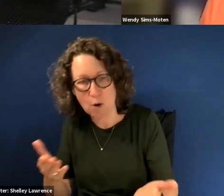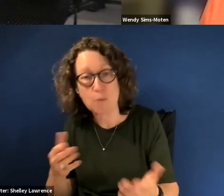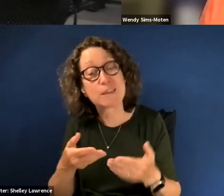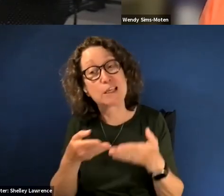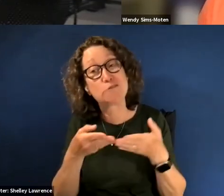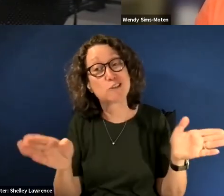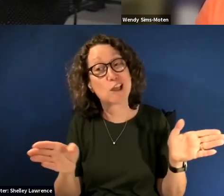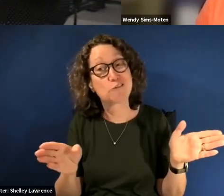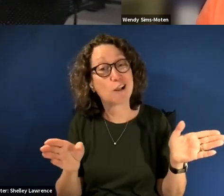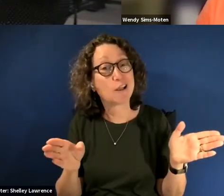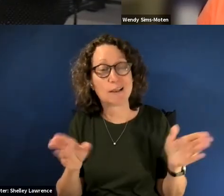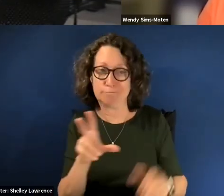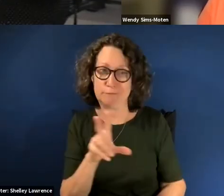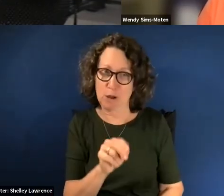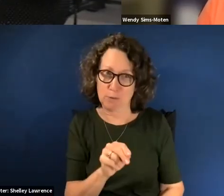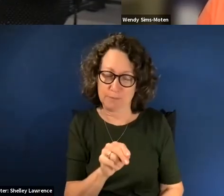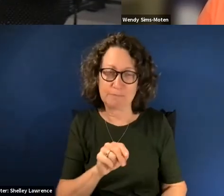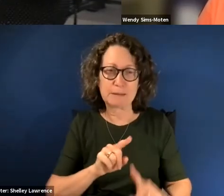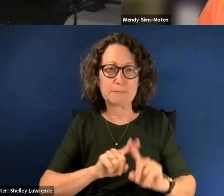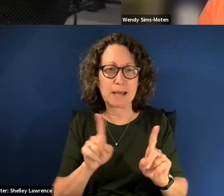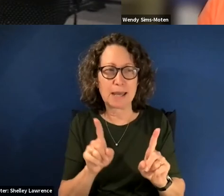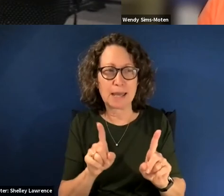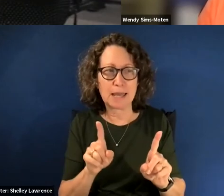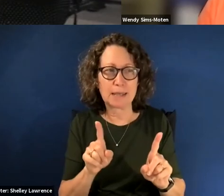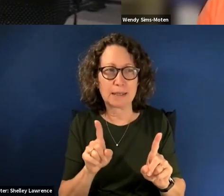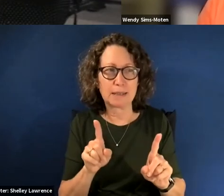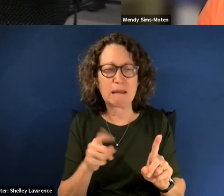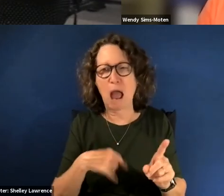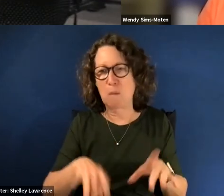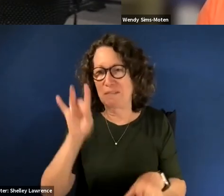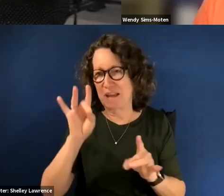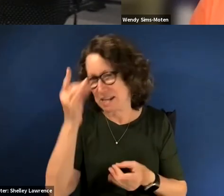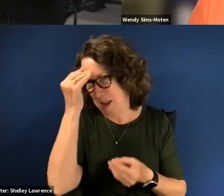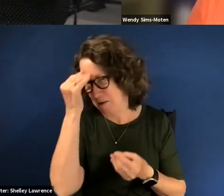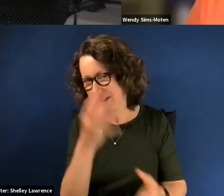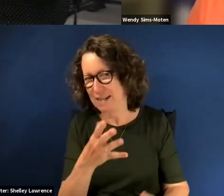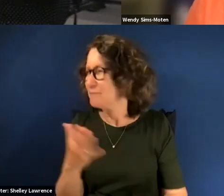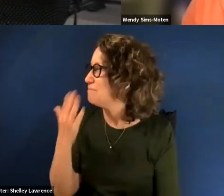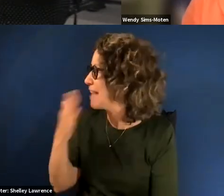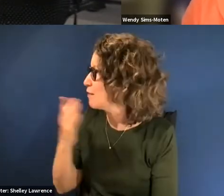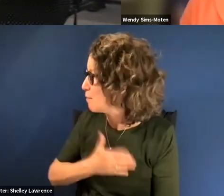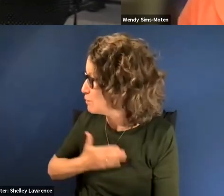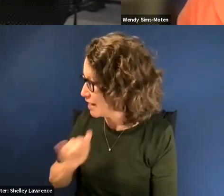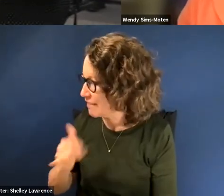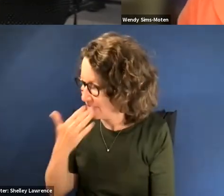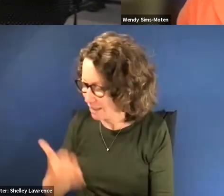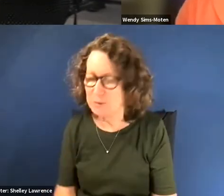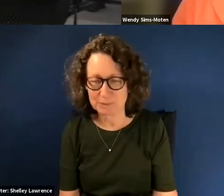General, no, but I'll find out for you. Okay, appreciate it. Thank you.